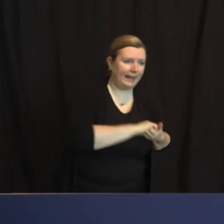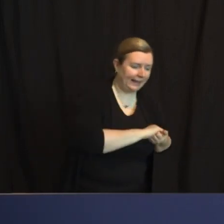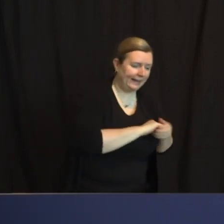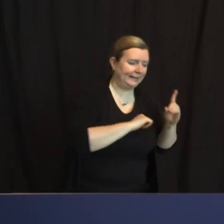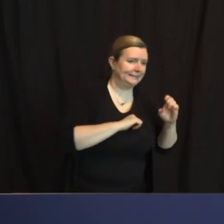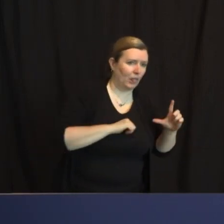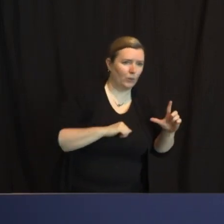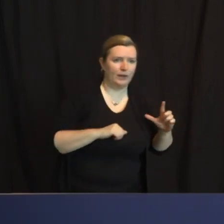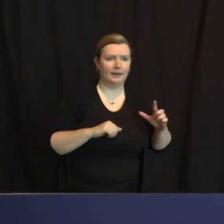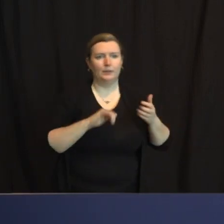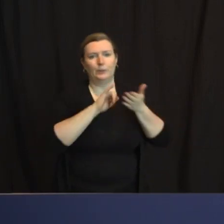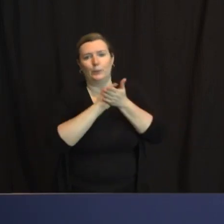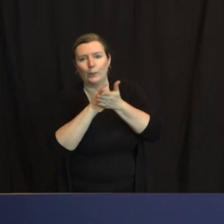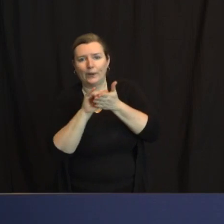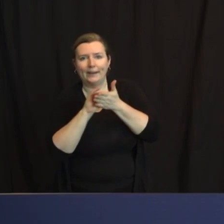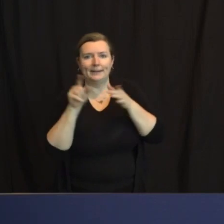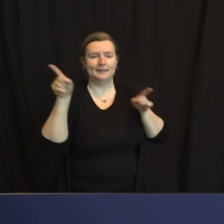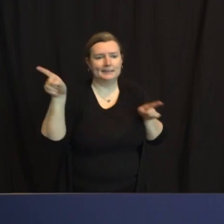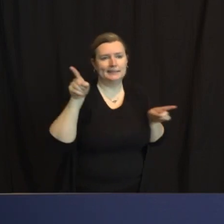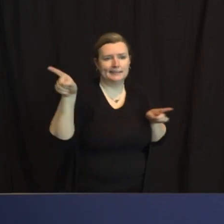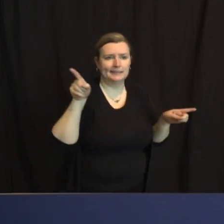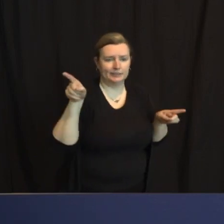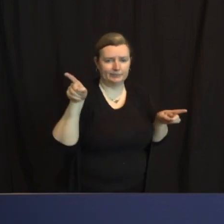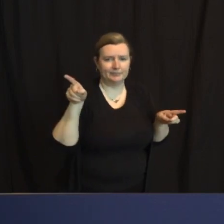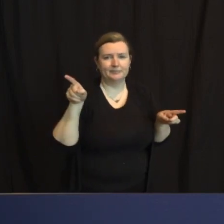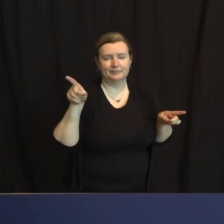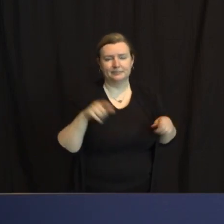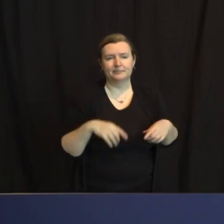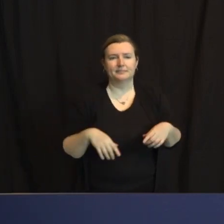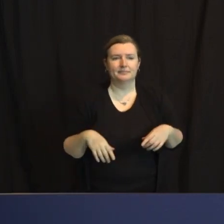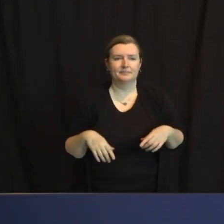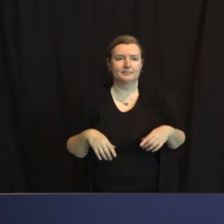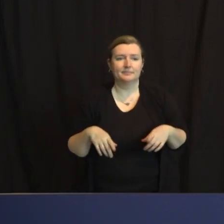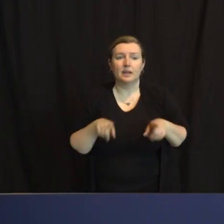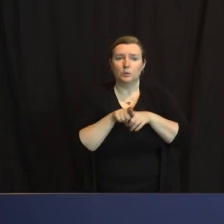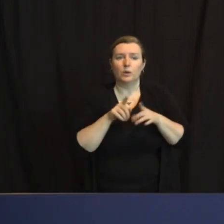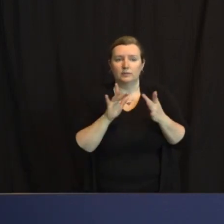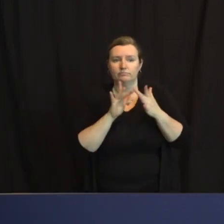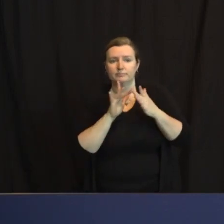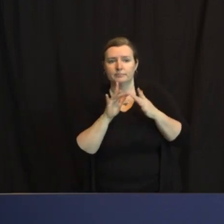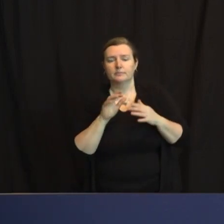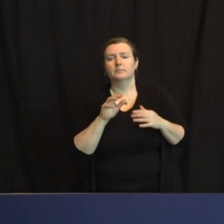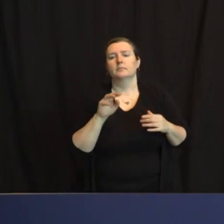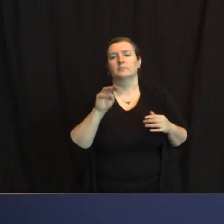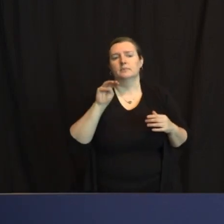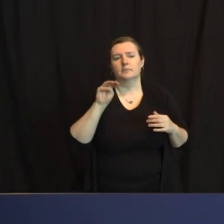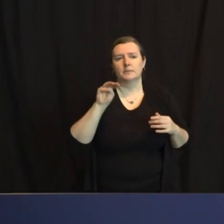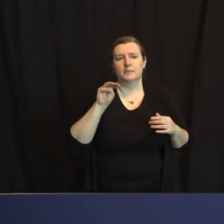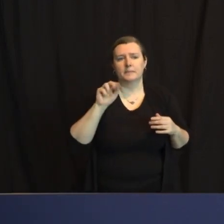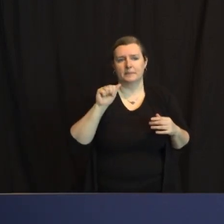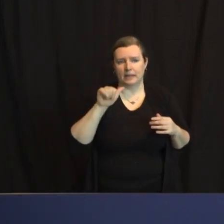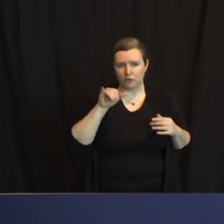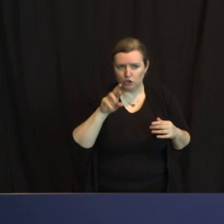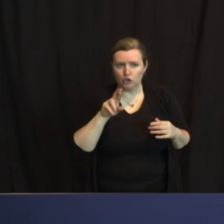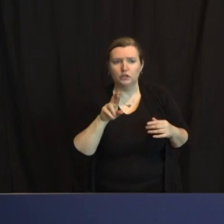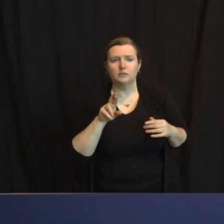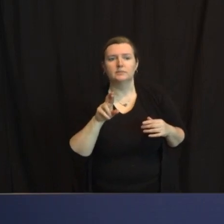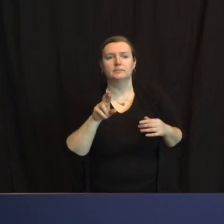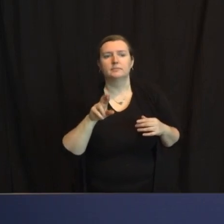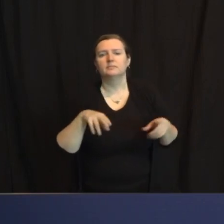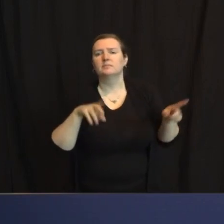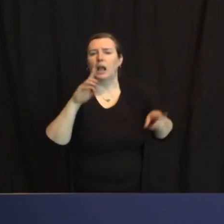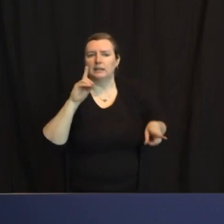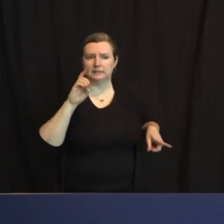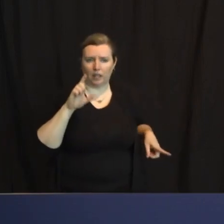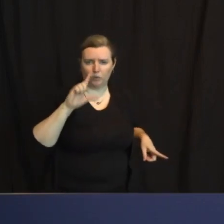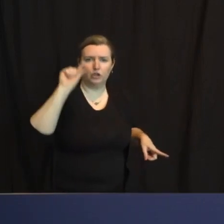municipalities and mayors in particular. And that last point Matt and I were on with Senator Carper from Delaware earlier today, talking about the need.